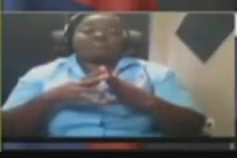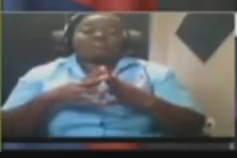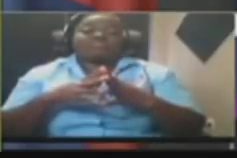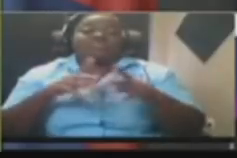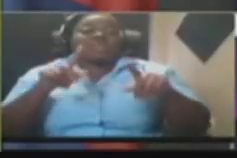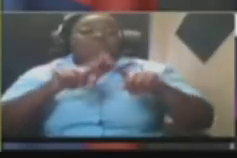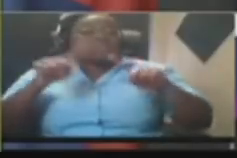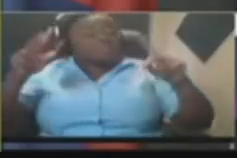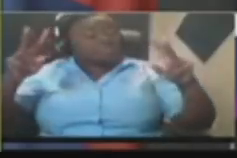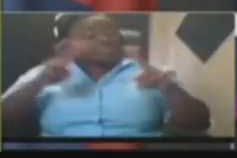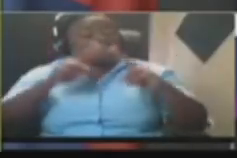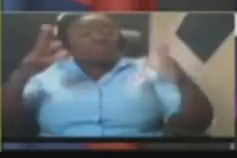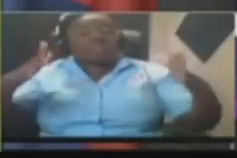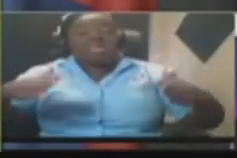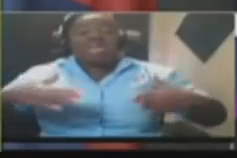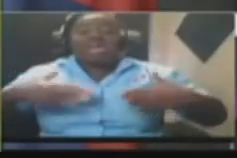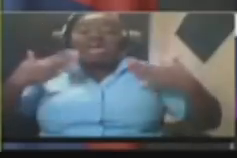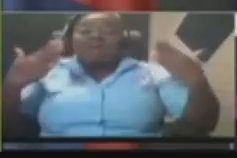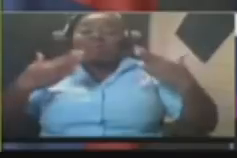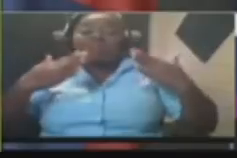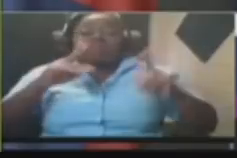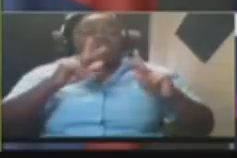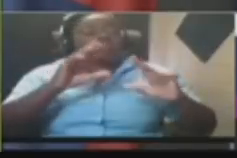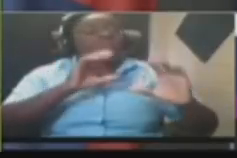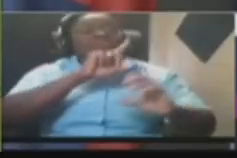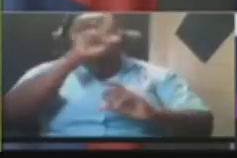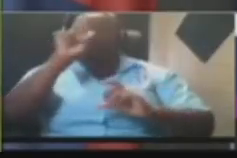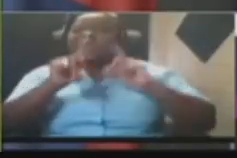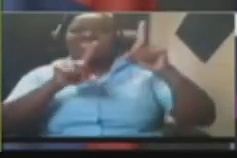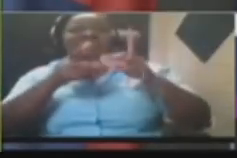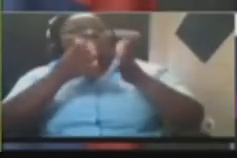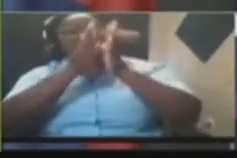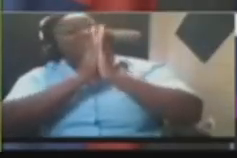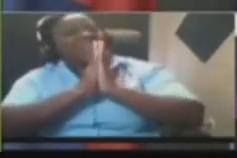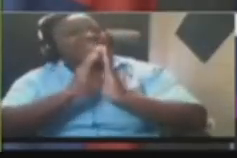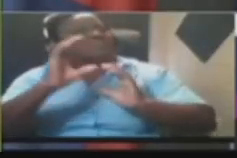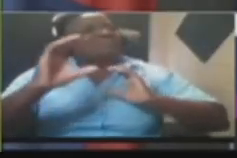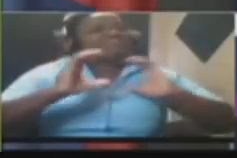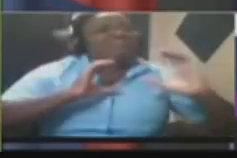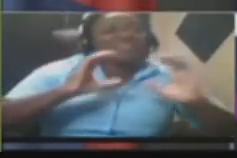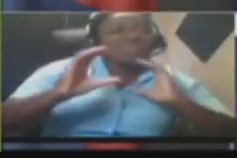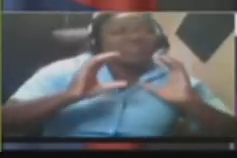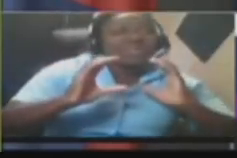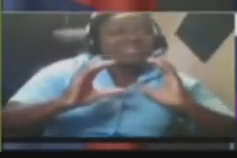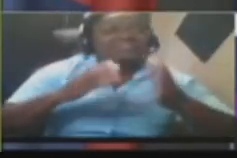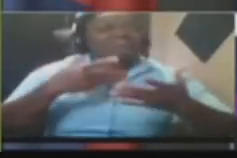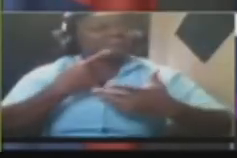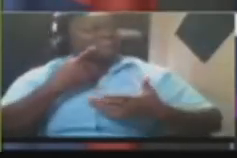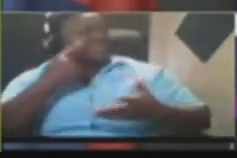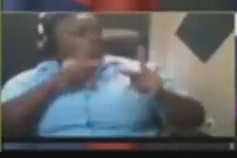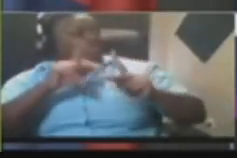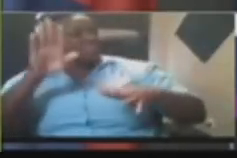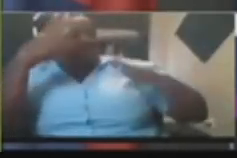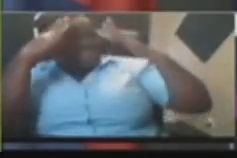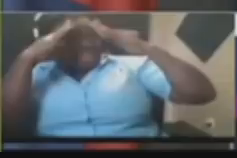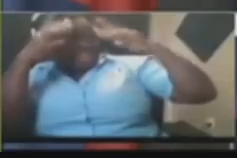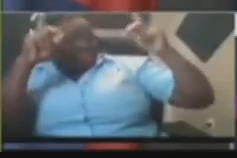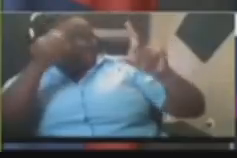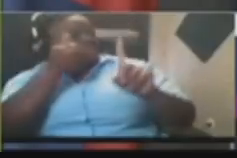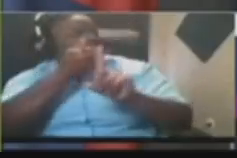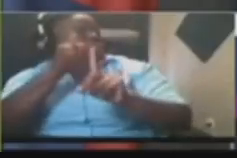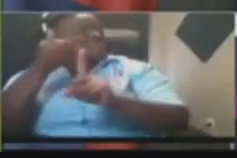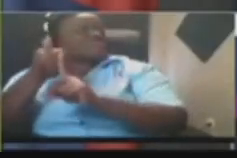place about mandatory vaccination, because I see it as an educating conversation, and it has a number